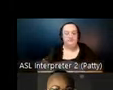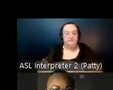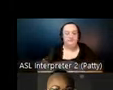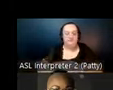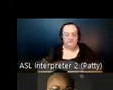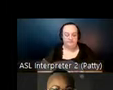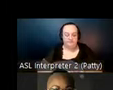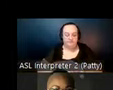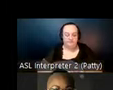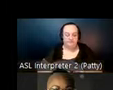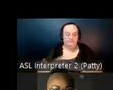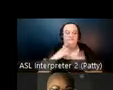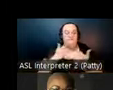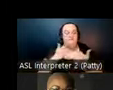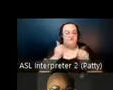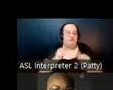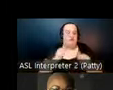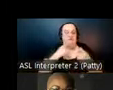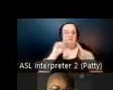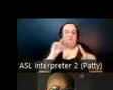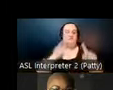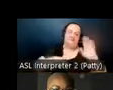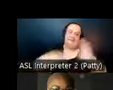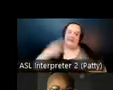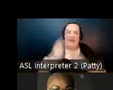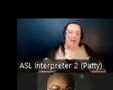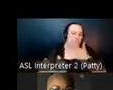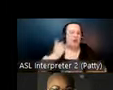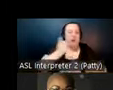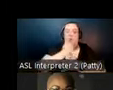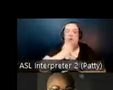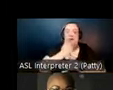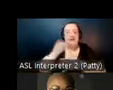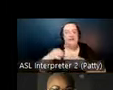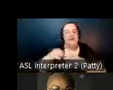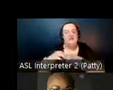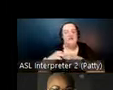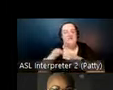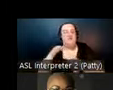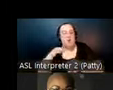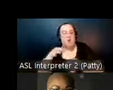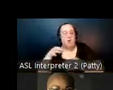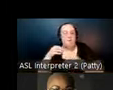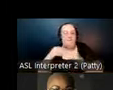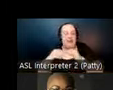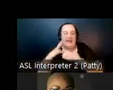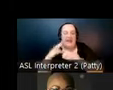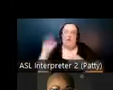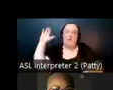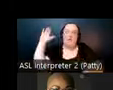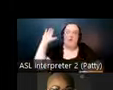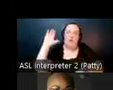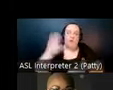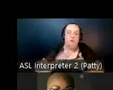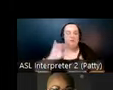We're trying to accomplish high priority deferred maintenance and reducing the backlog and